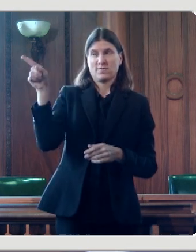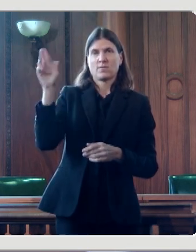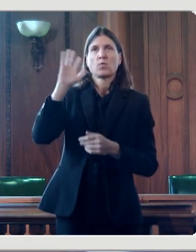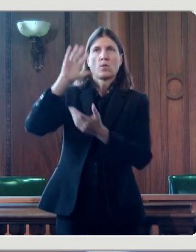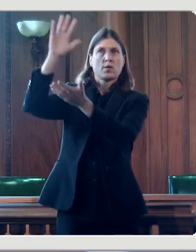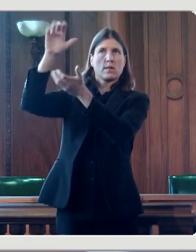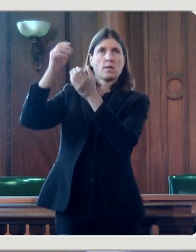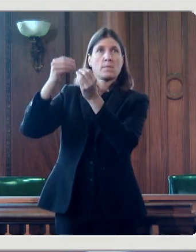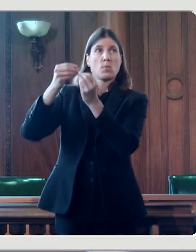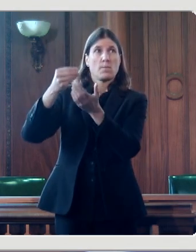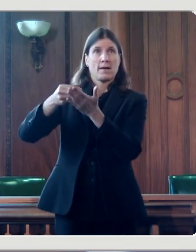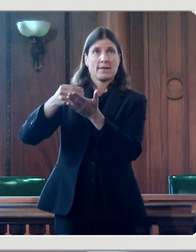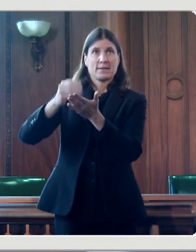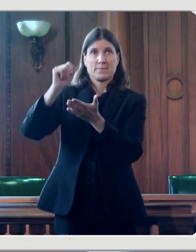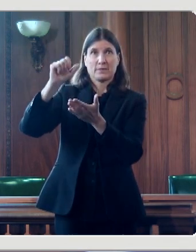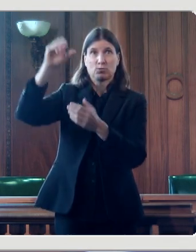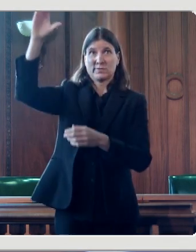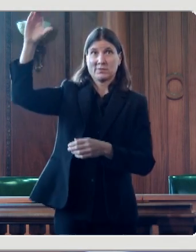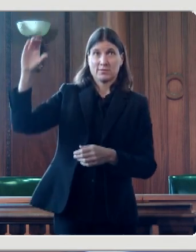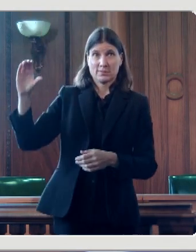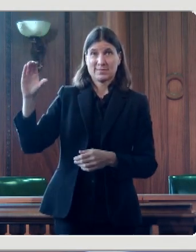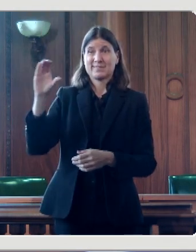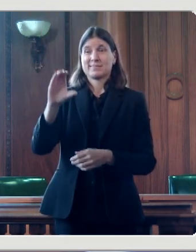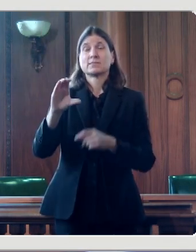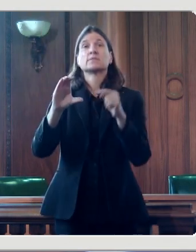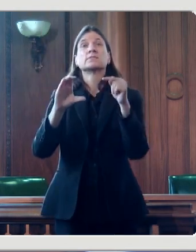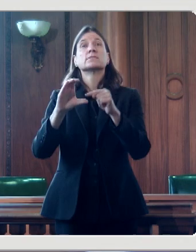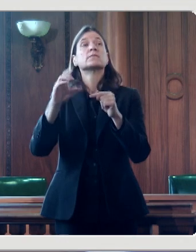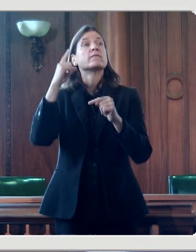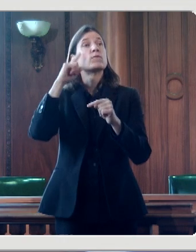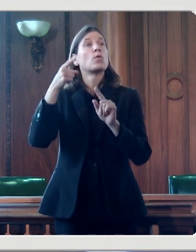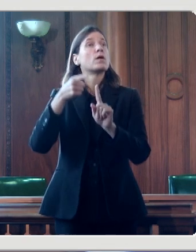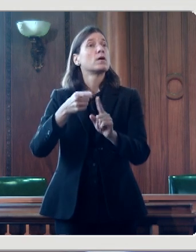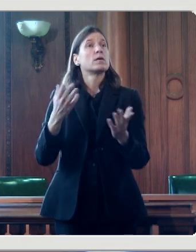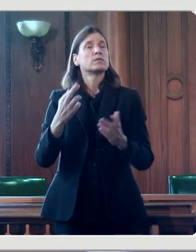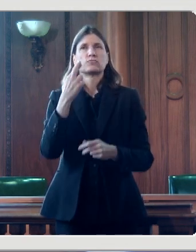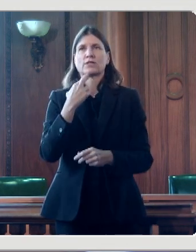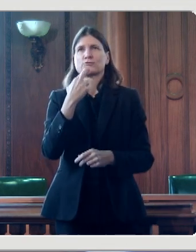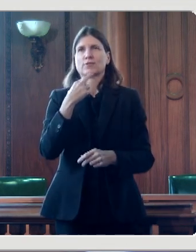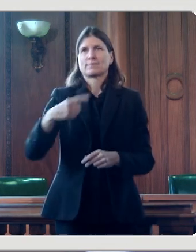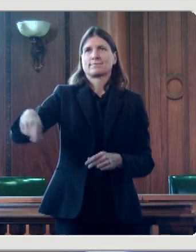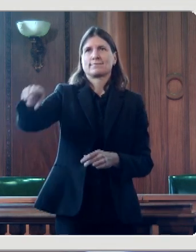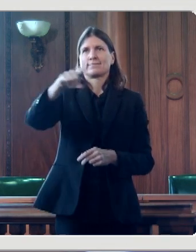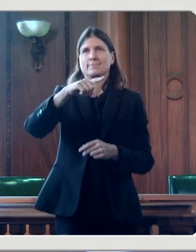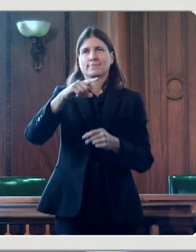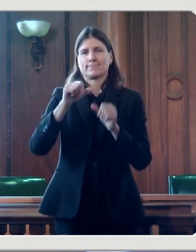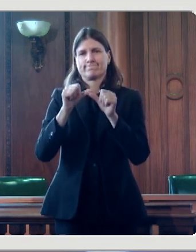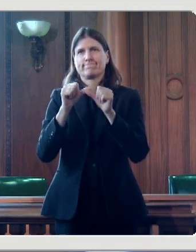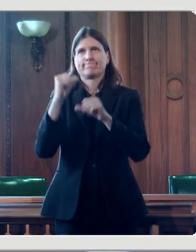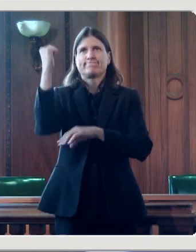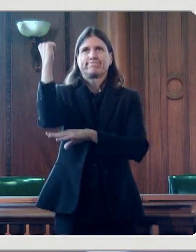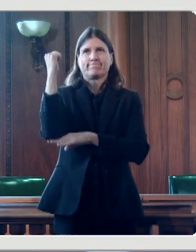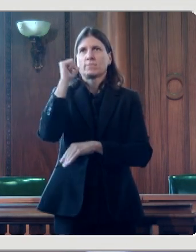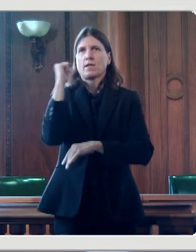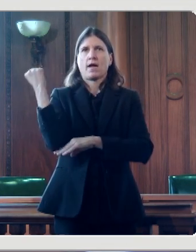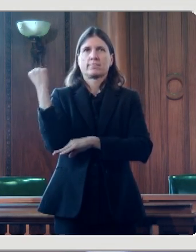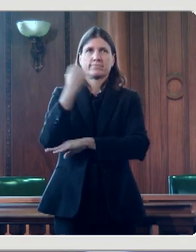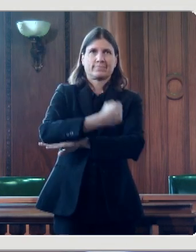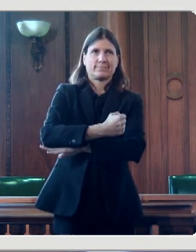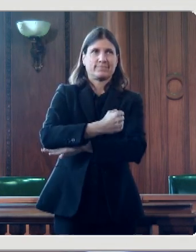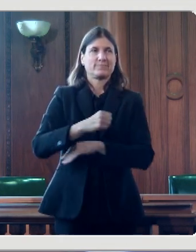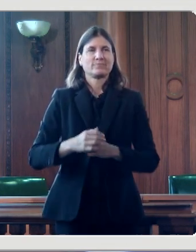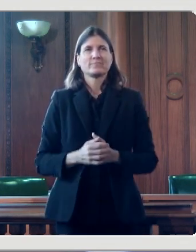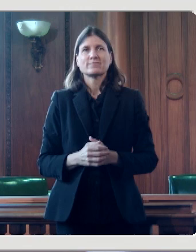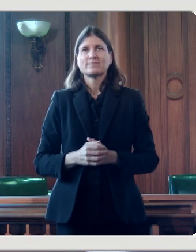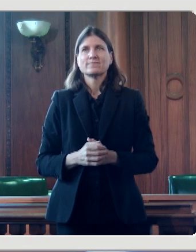restaurants and when it comes to physical plant type aspects or street aspects. And Timmy, they've started